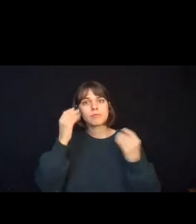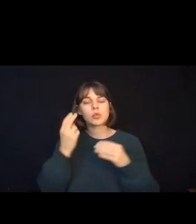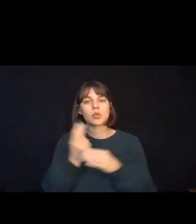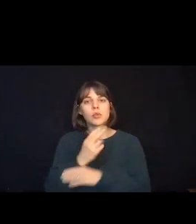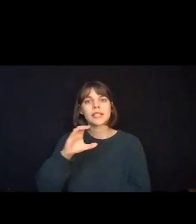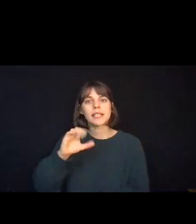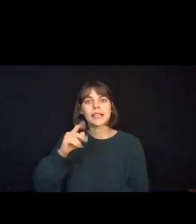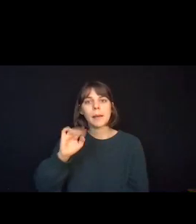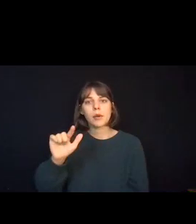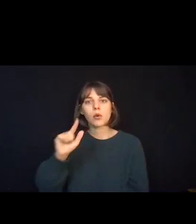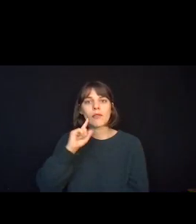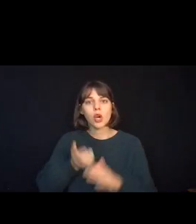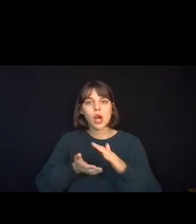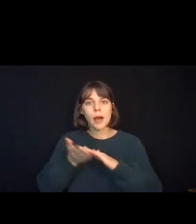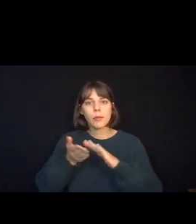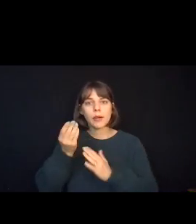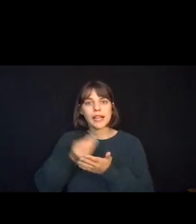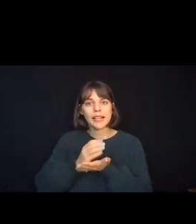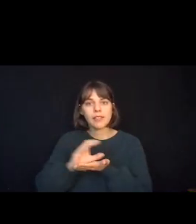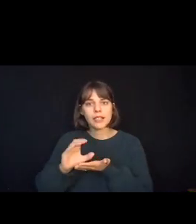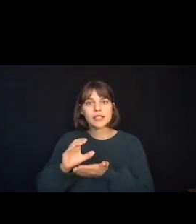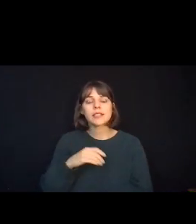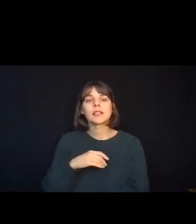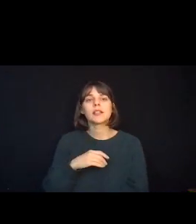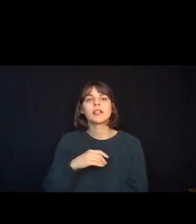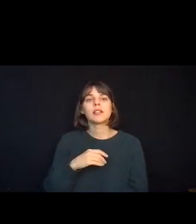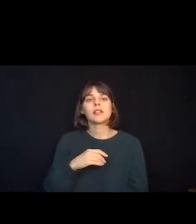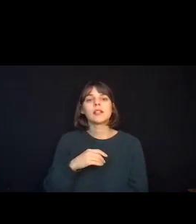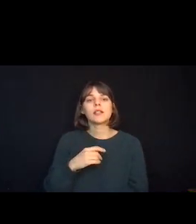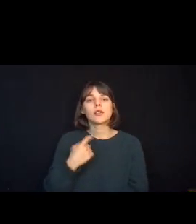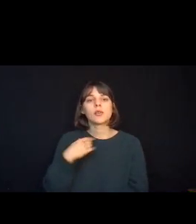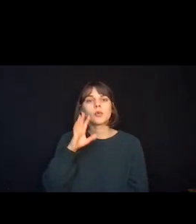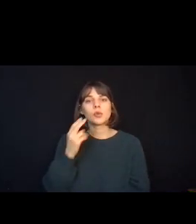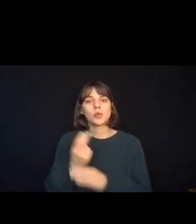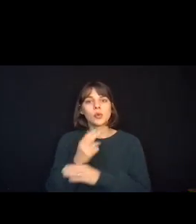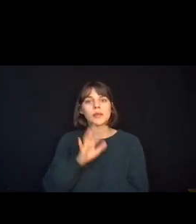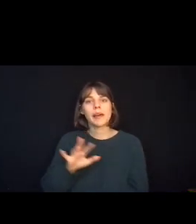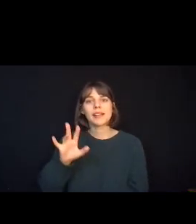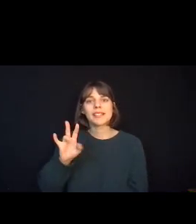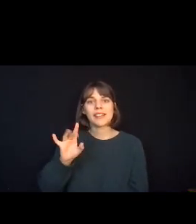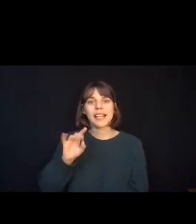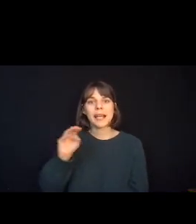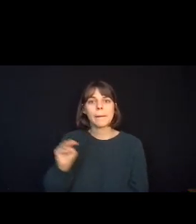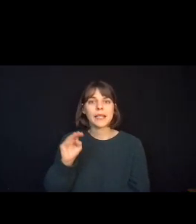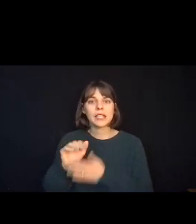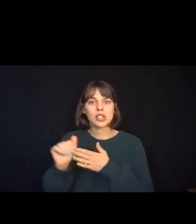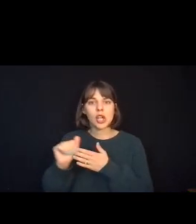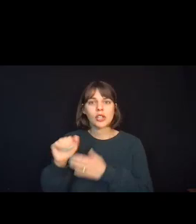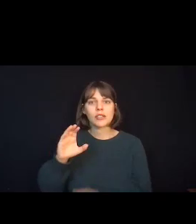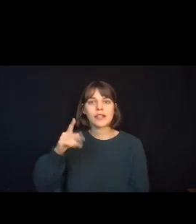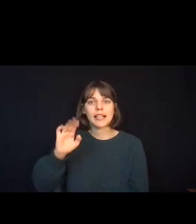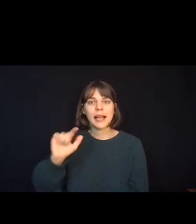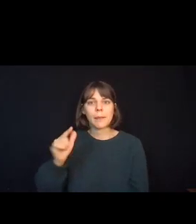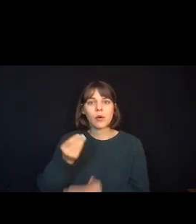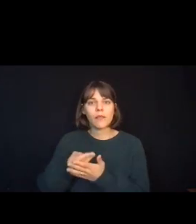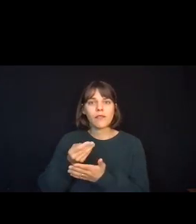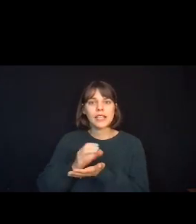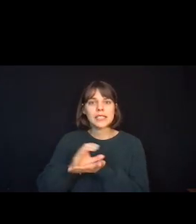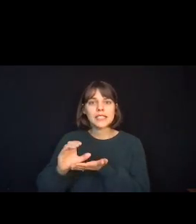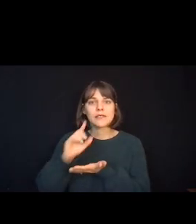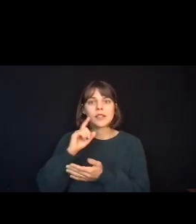for operating funds, we would use about $78 million of capital funds in fiscal